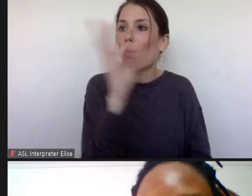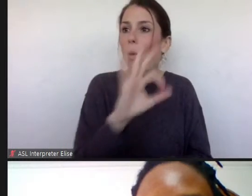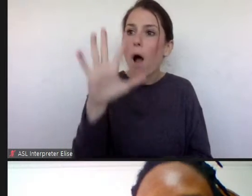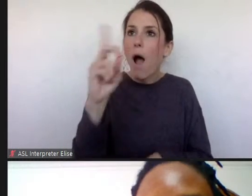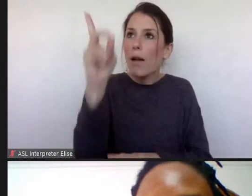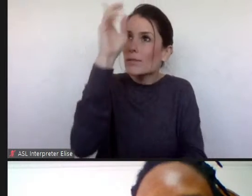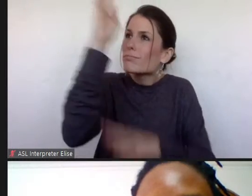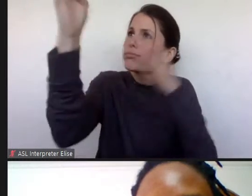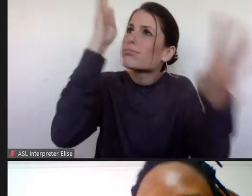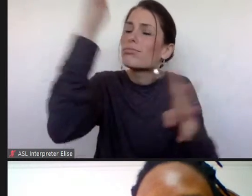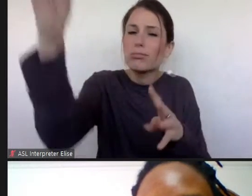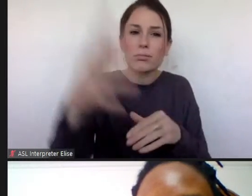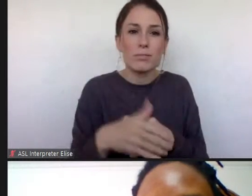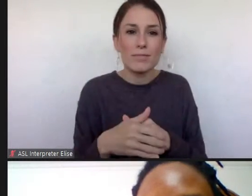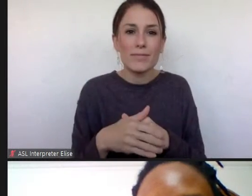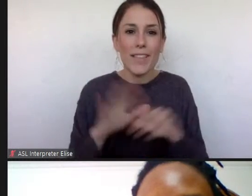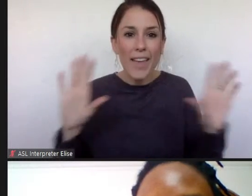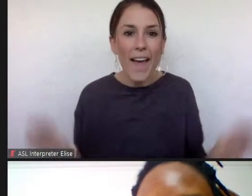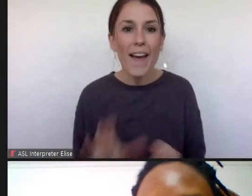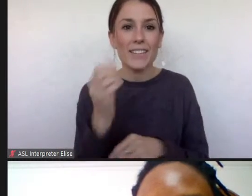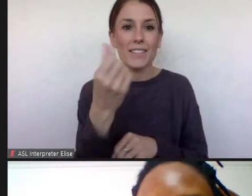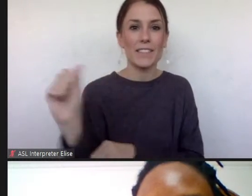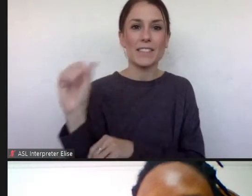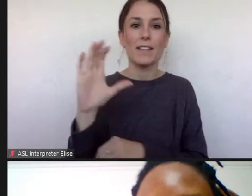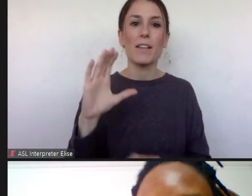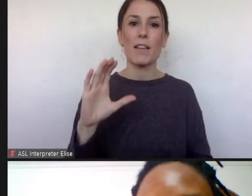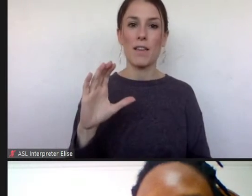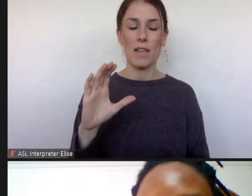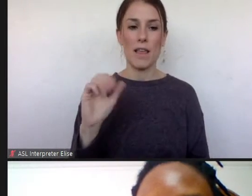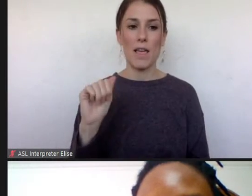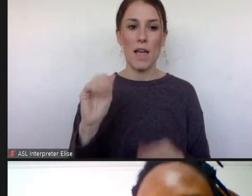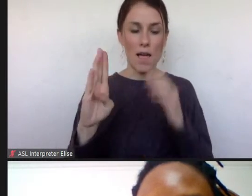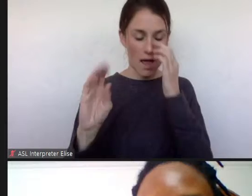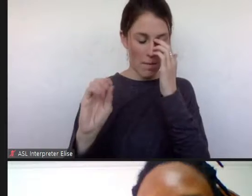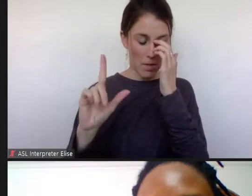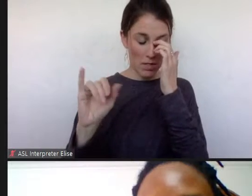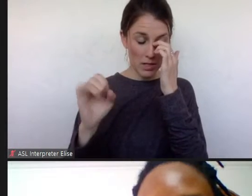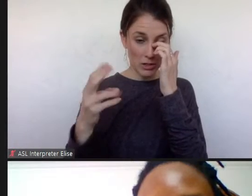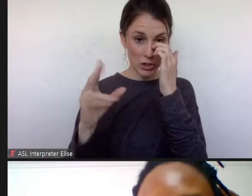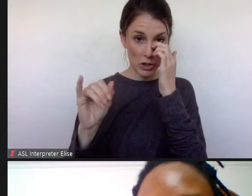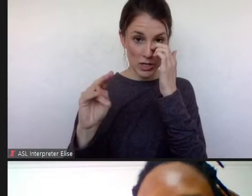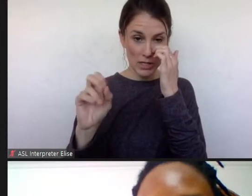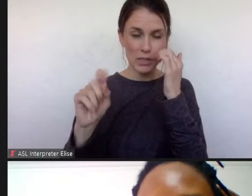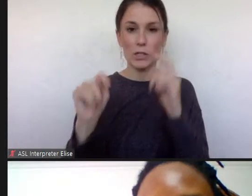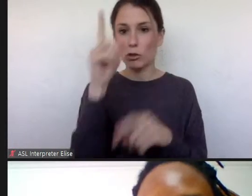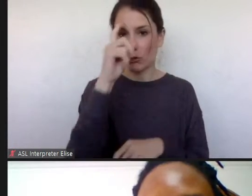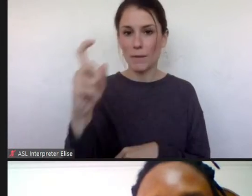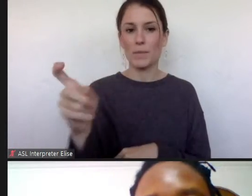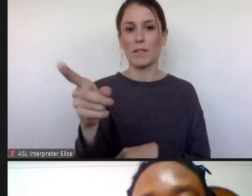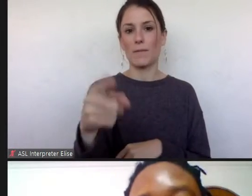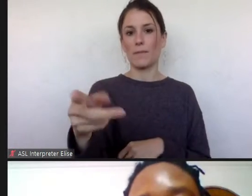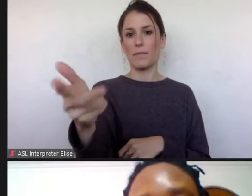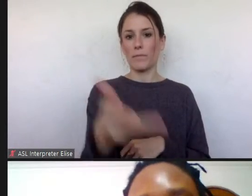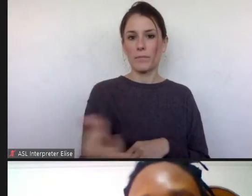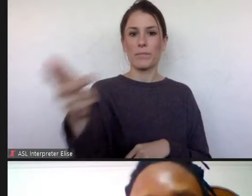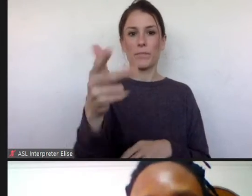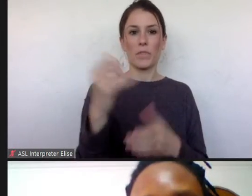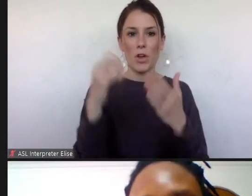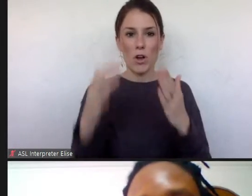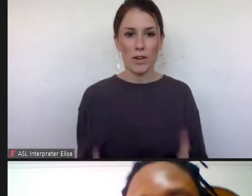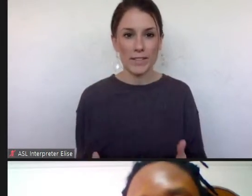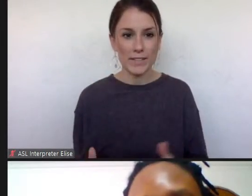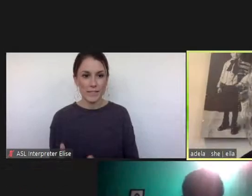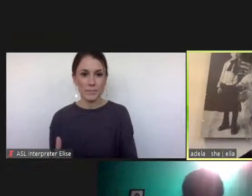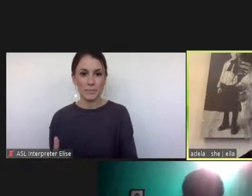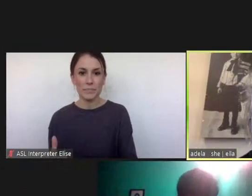imaginings, the activism and abolitionist dreamings of the 3 artists today in particular. Astrid